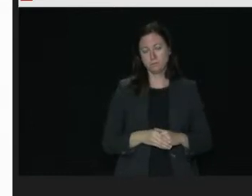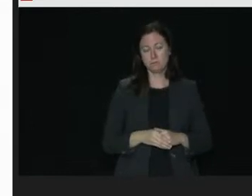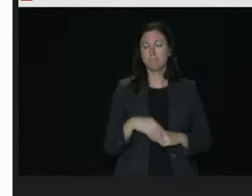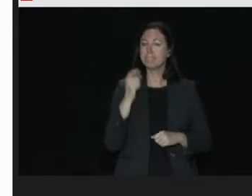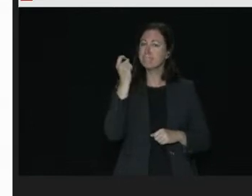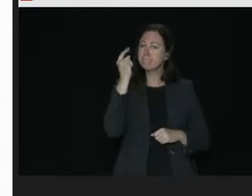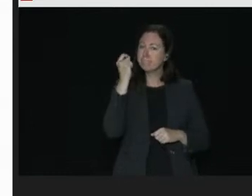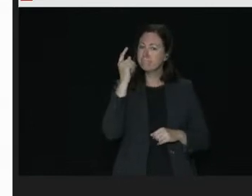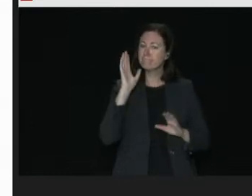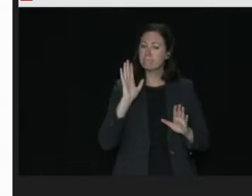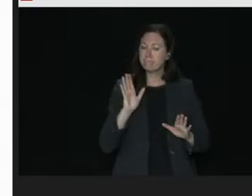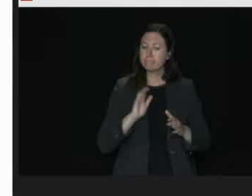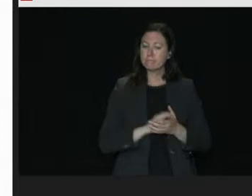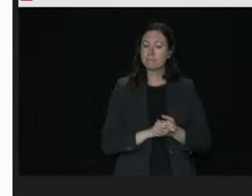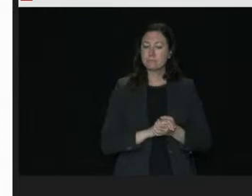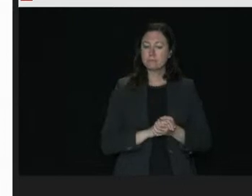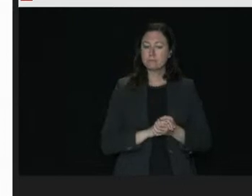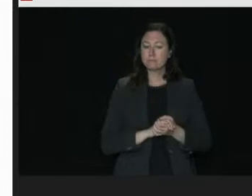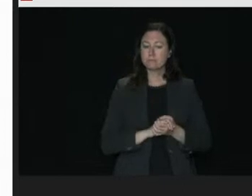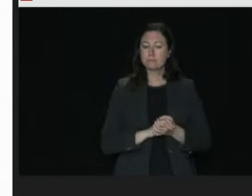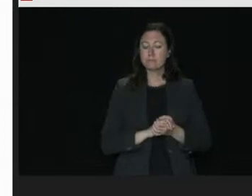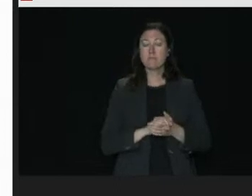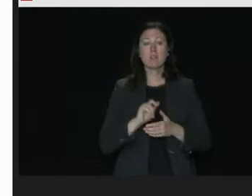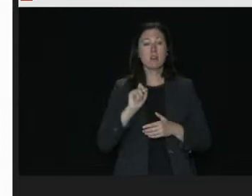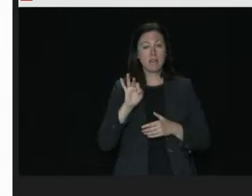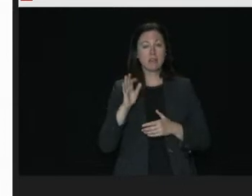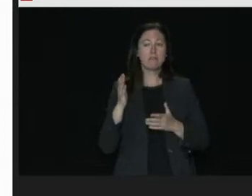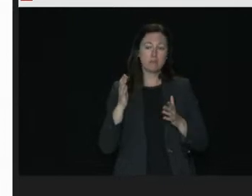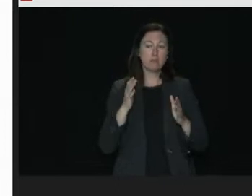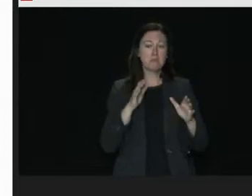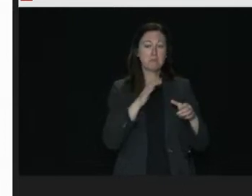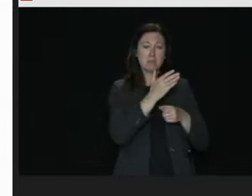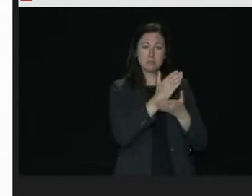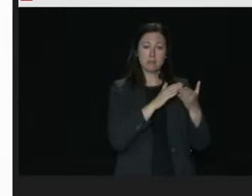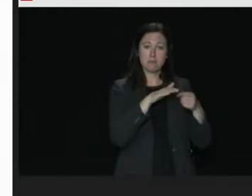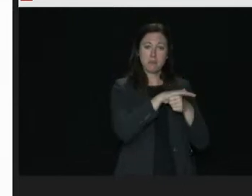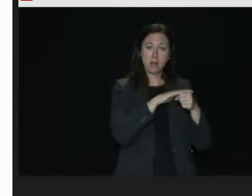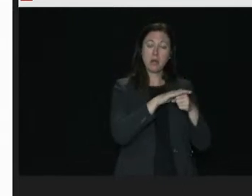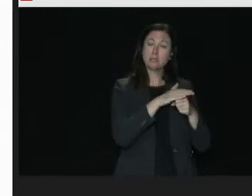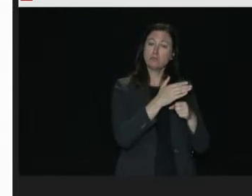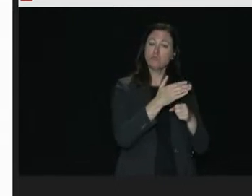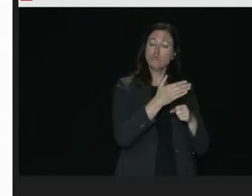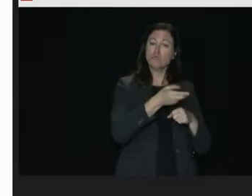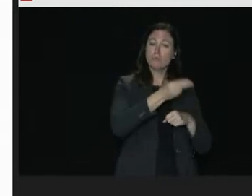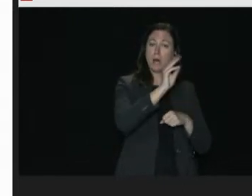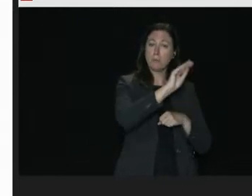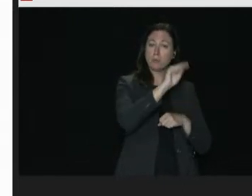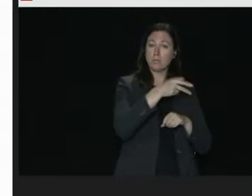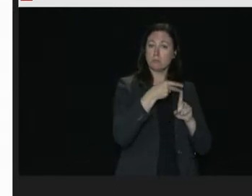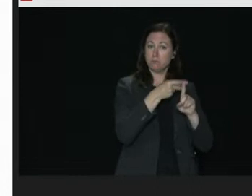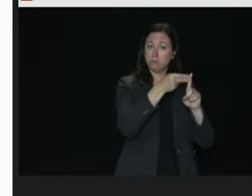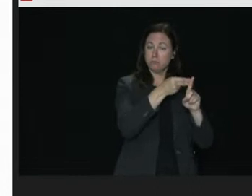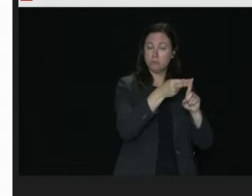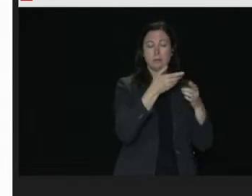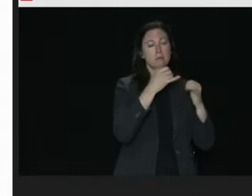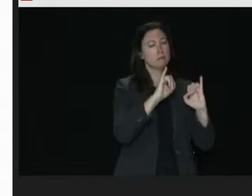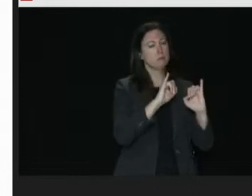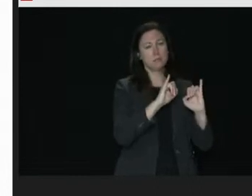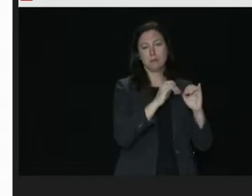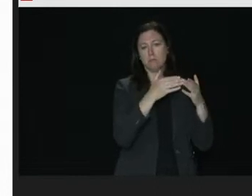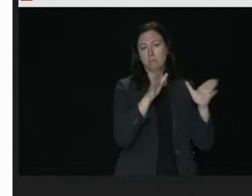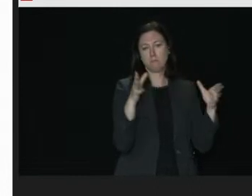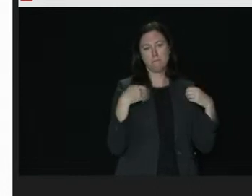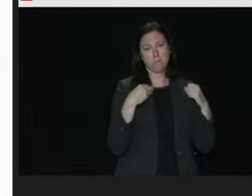However, even areas with moderate to high vaccination coverage need to maintain basic